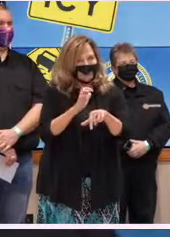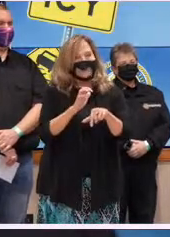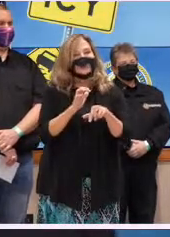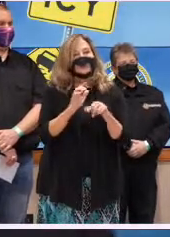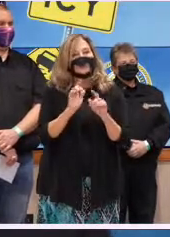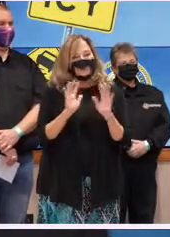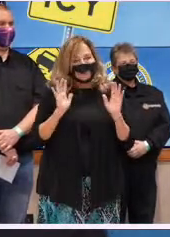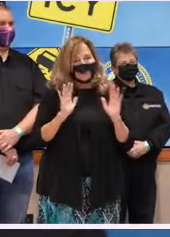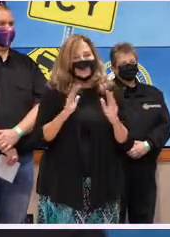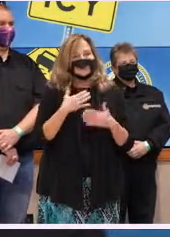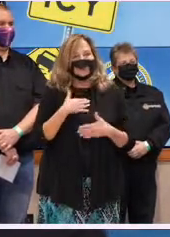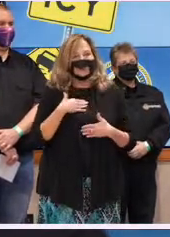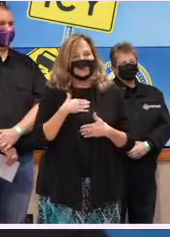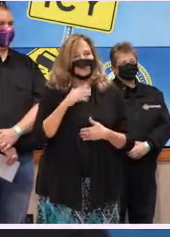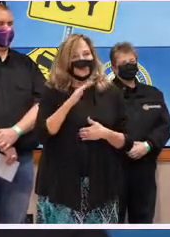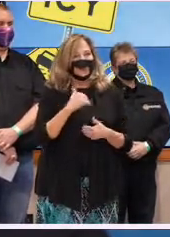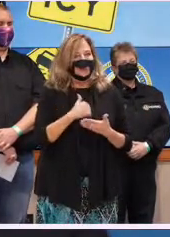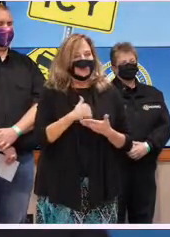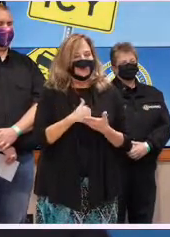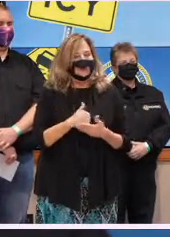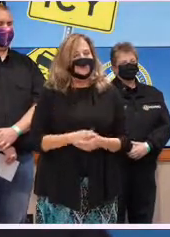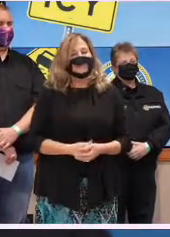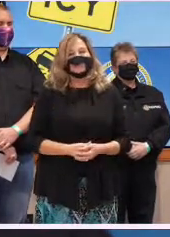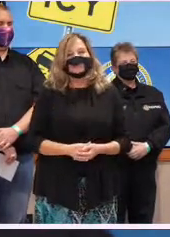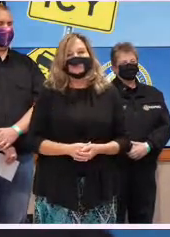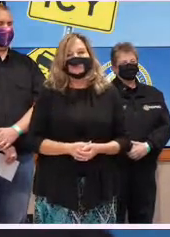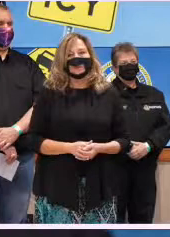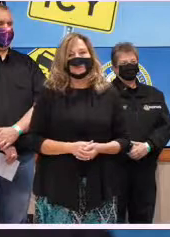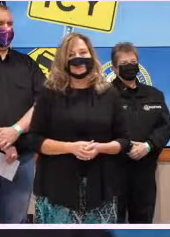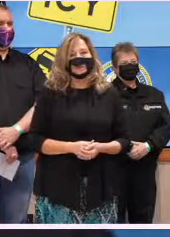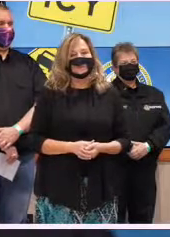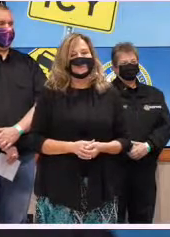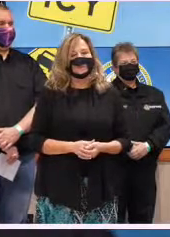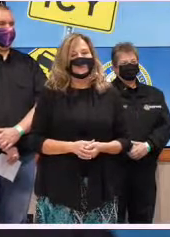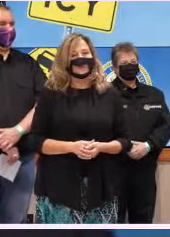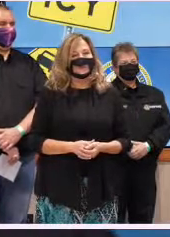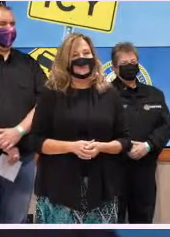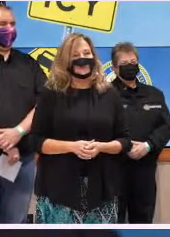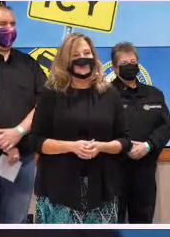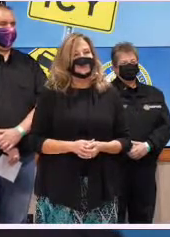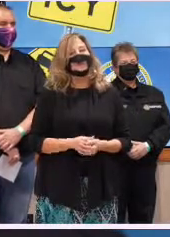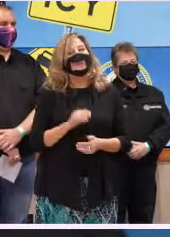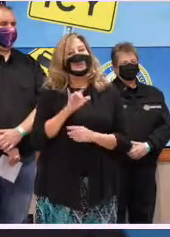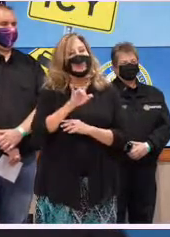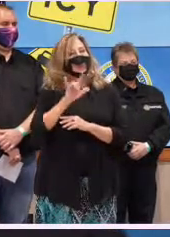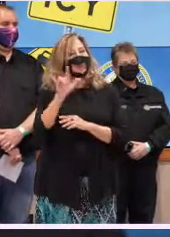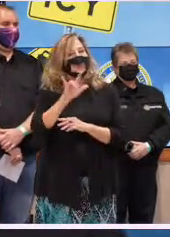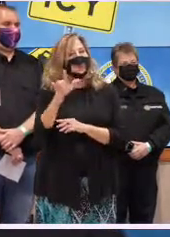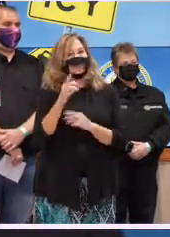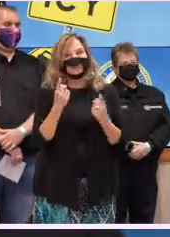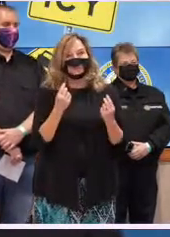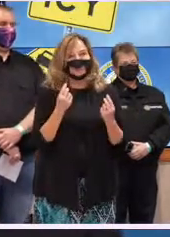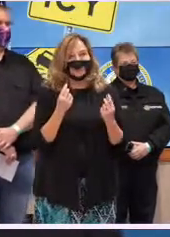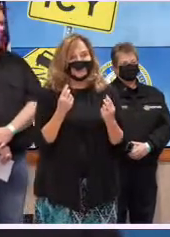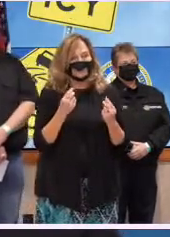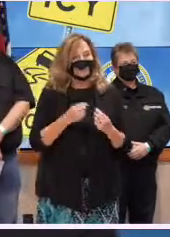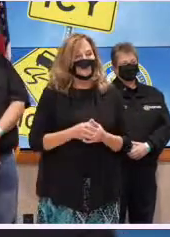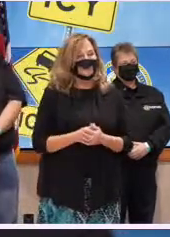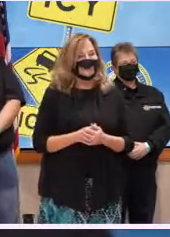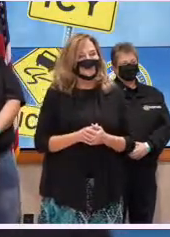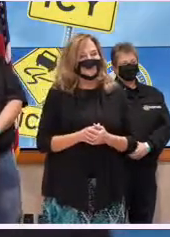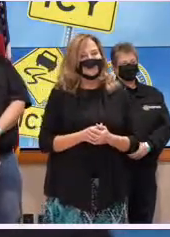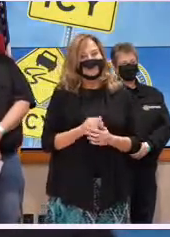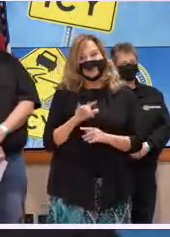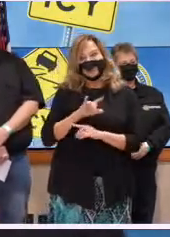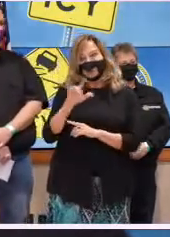will be very much appreciated. And then with respect to the airports, let me just say that they're